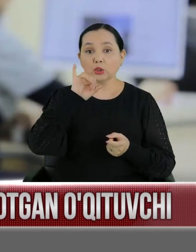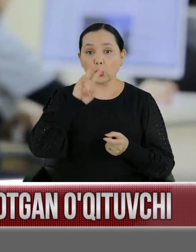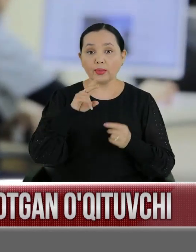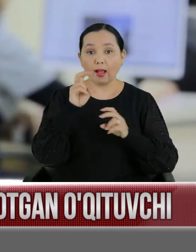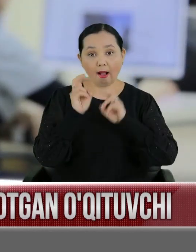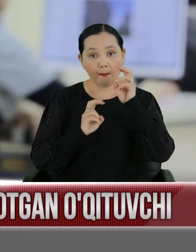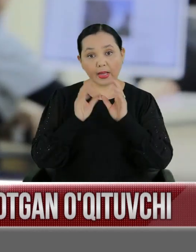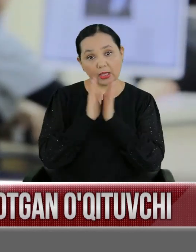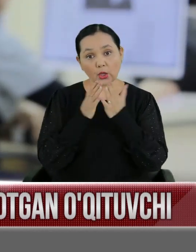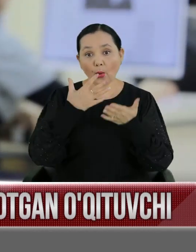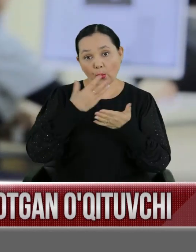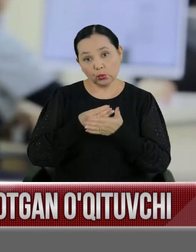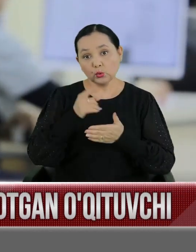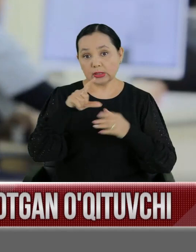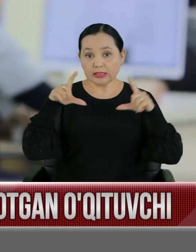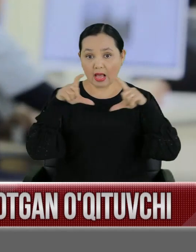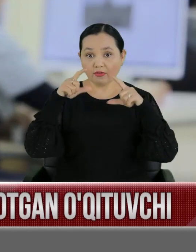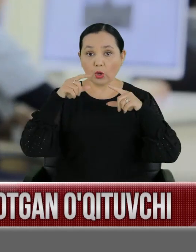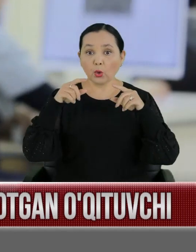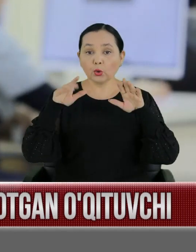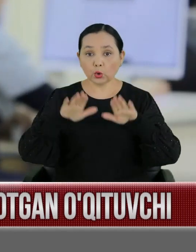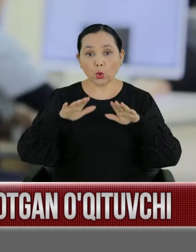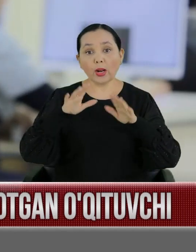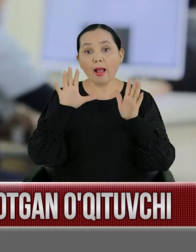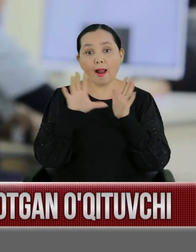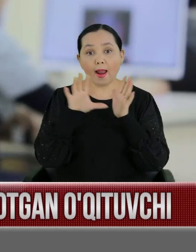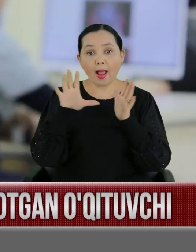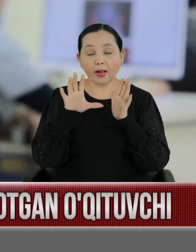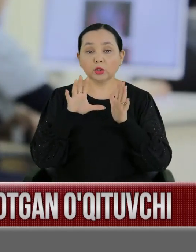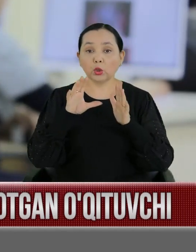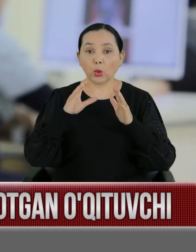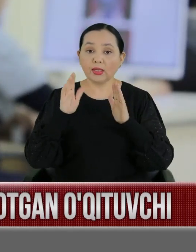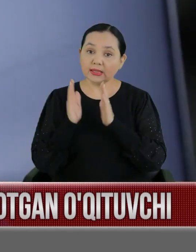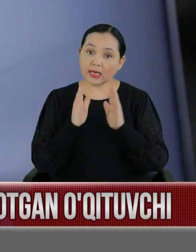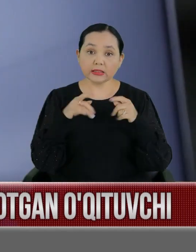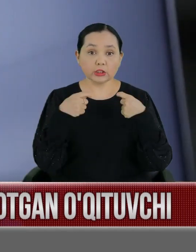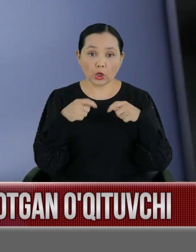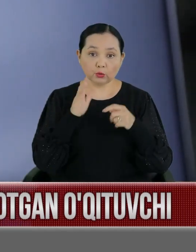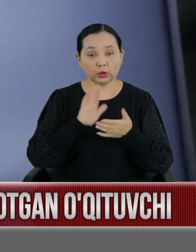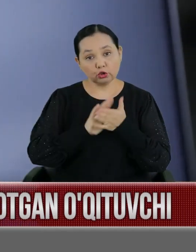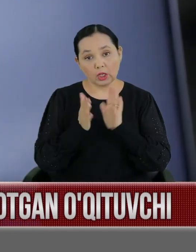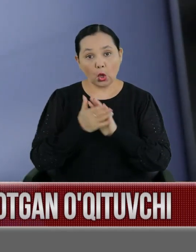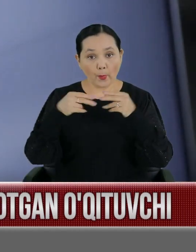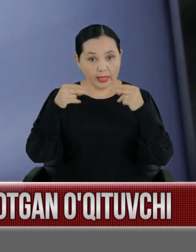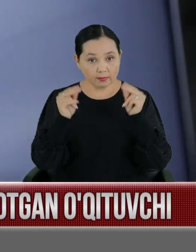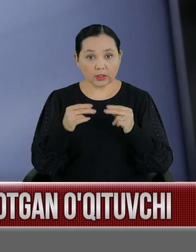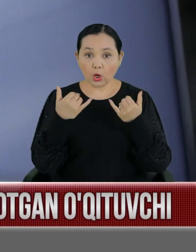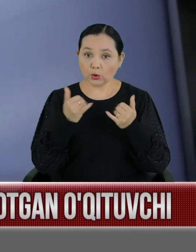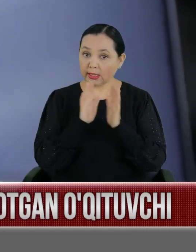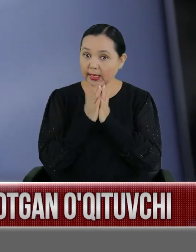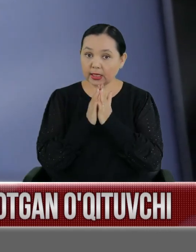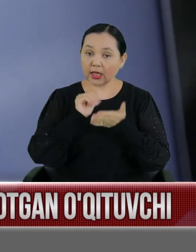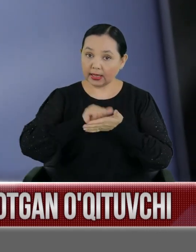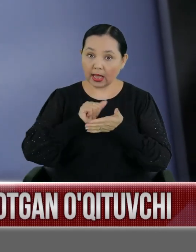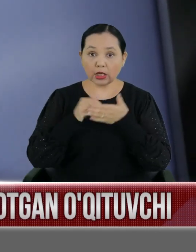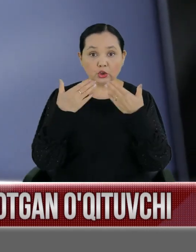kitobimizni o'zini o'sha savdo do'konlari orqali elektron tarzda sotish bo'yicha shartnoma imzolashgan. Hozirda kitobni nashr